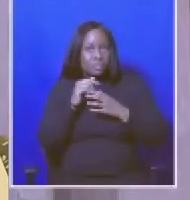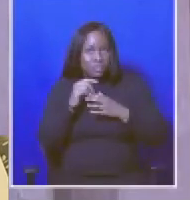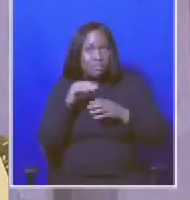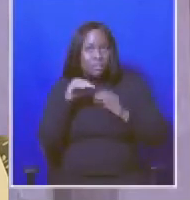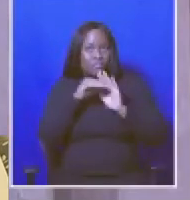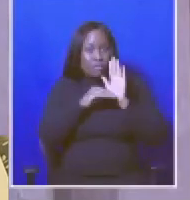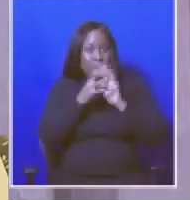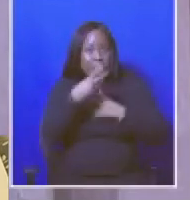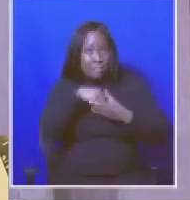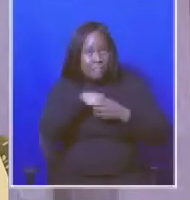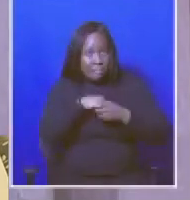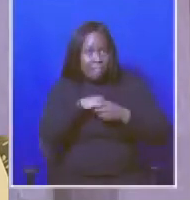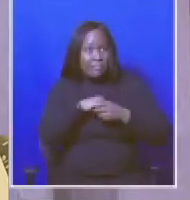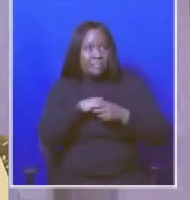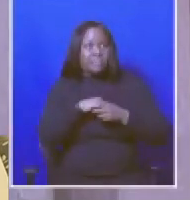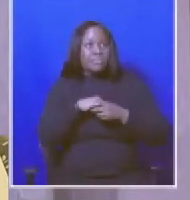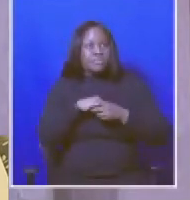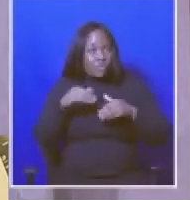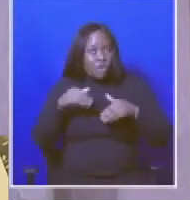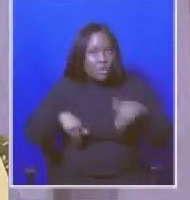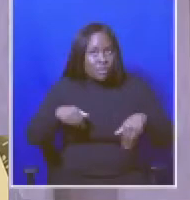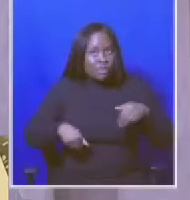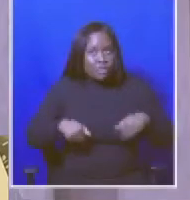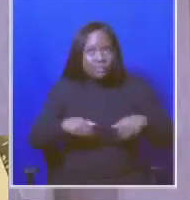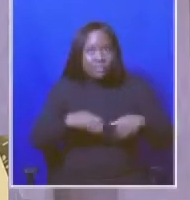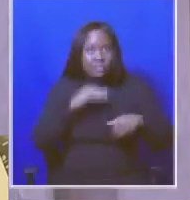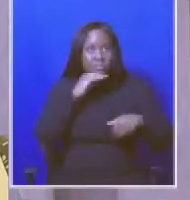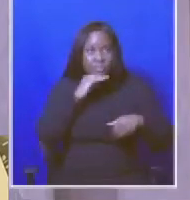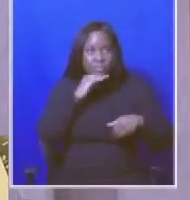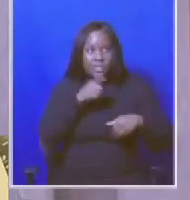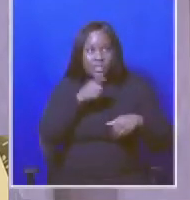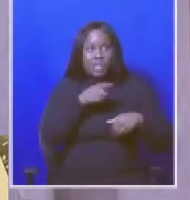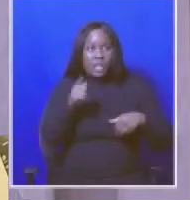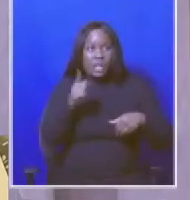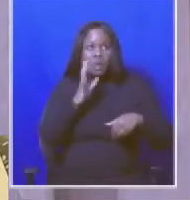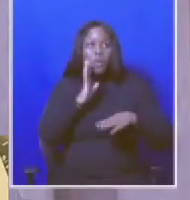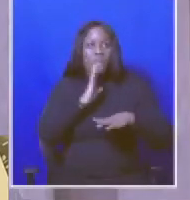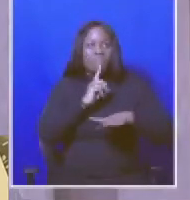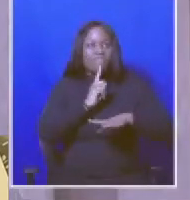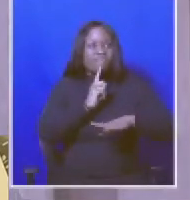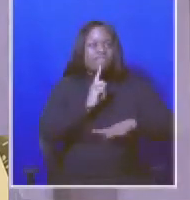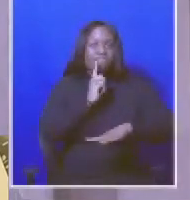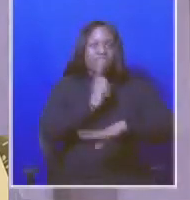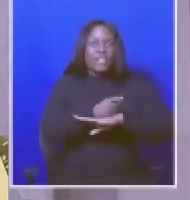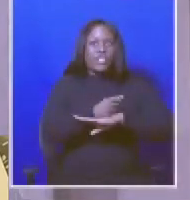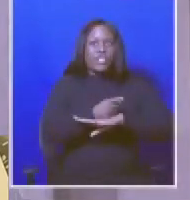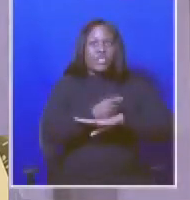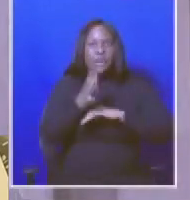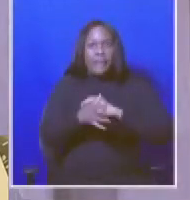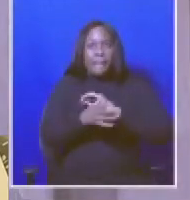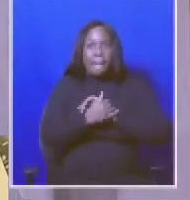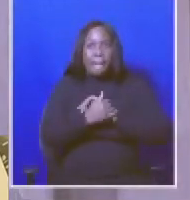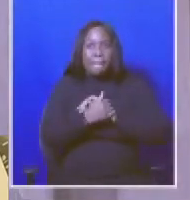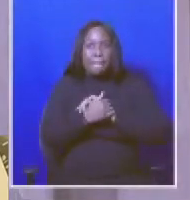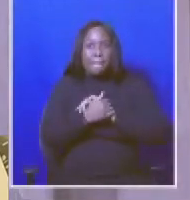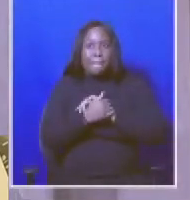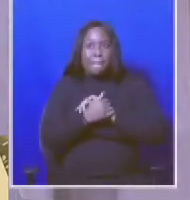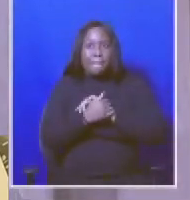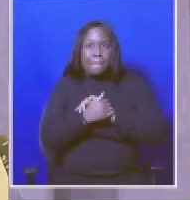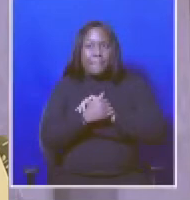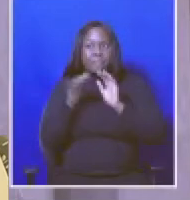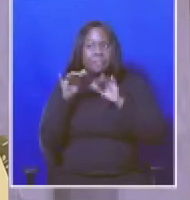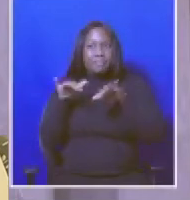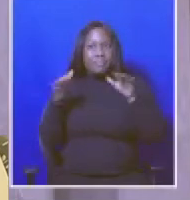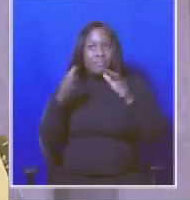diprogramong tse tsa bogodu ba otlaiwe. In other words, the people who are